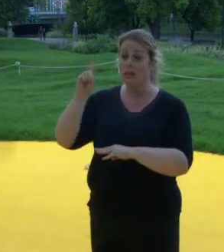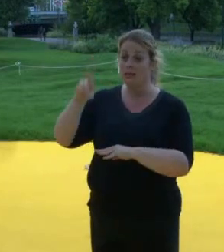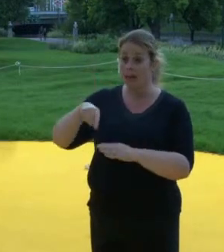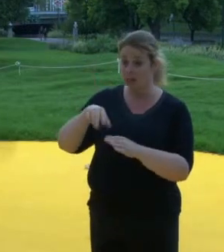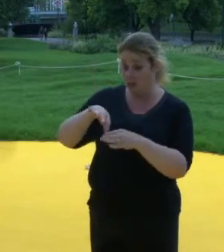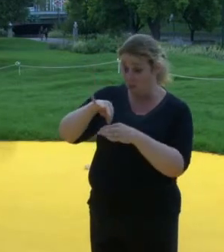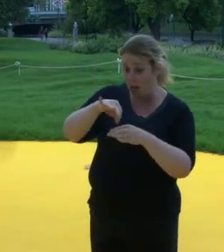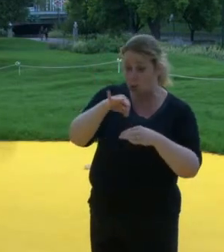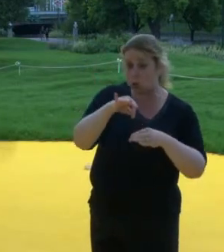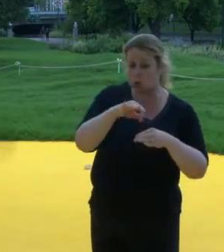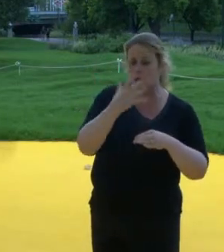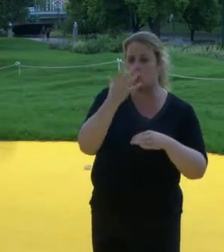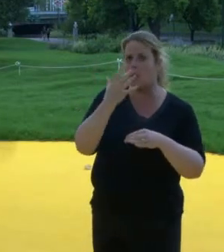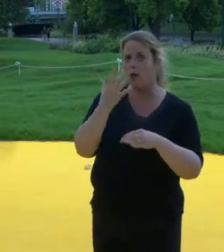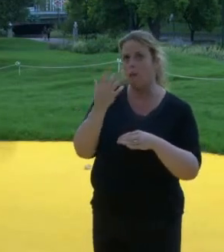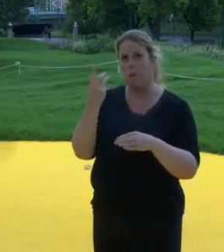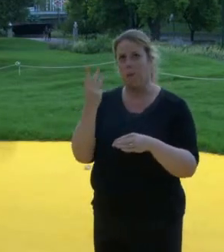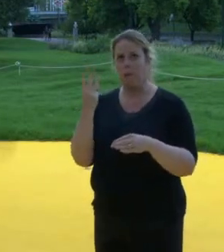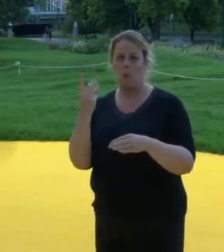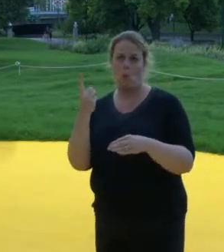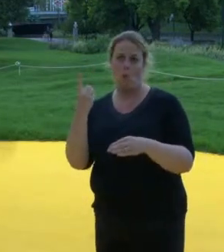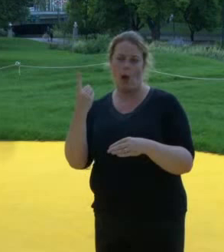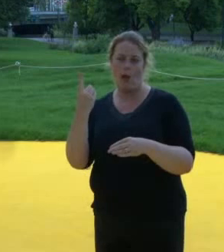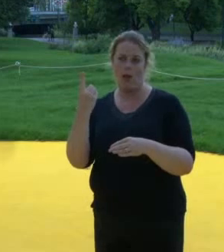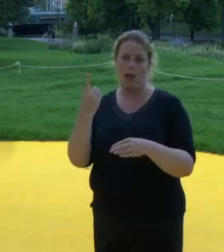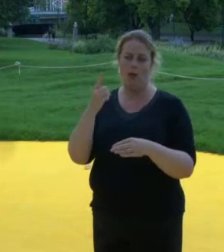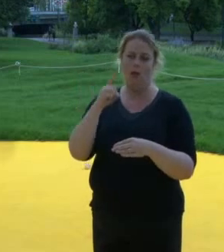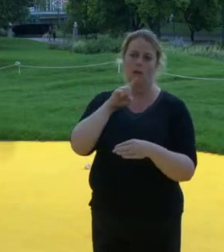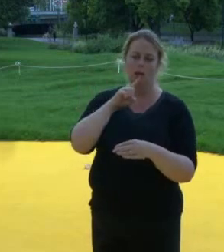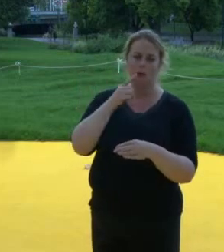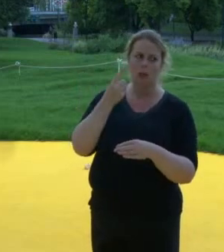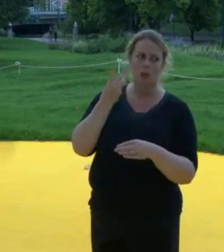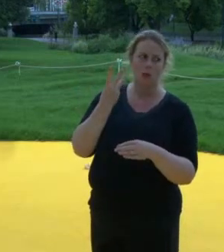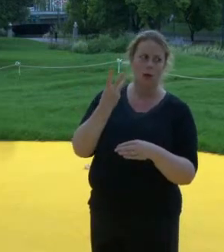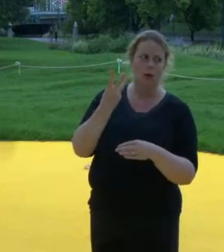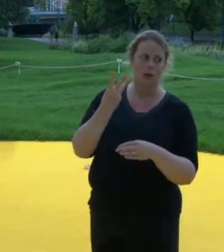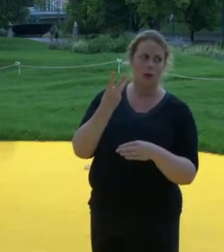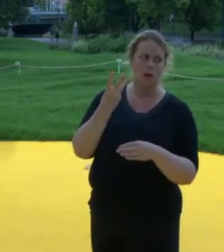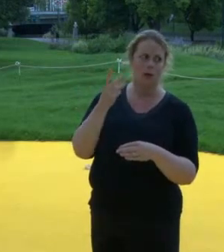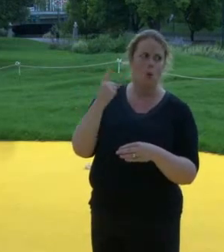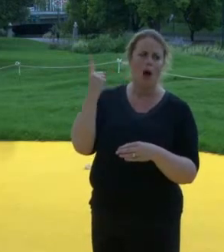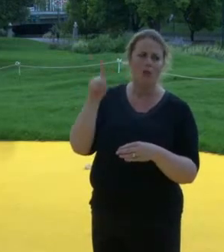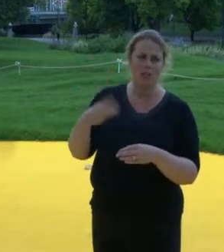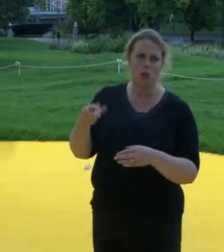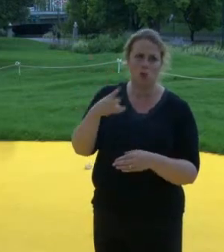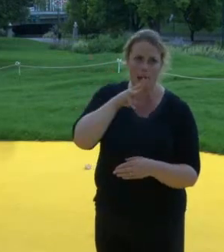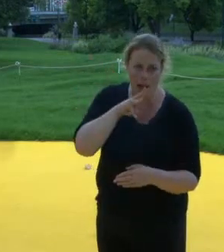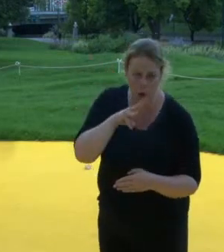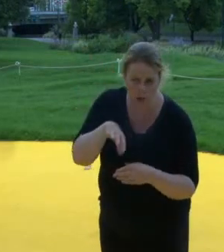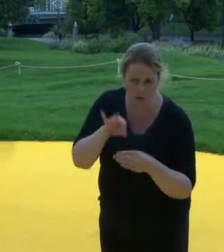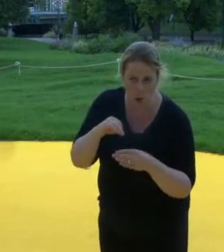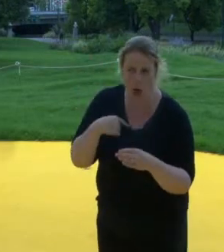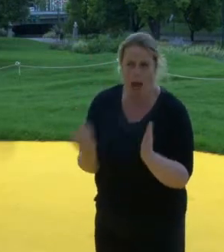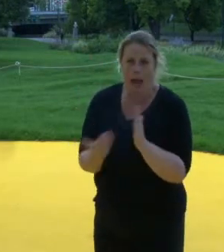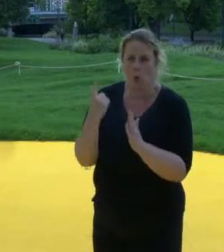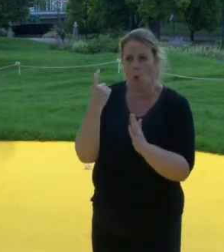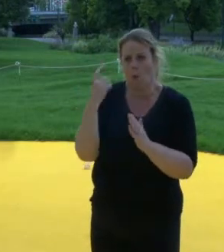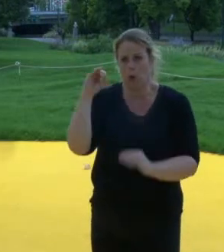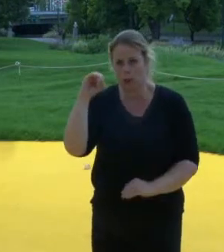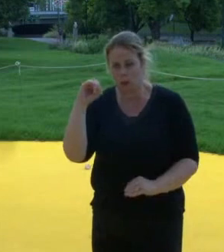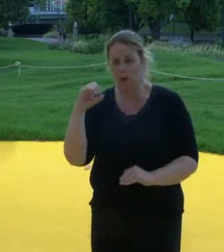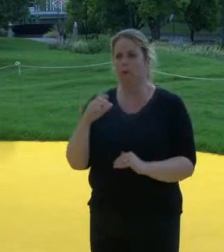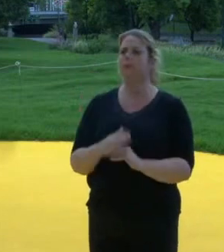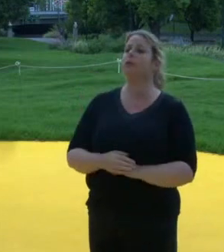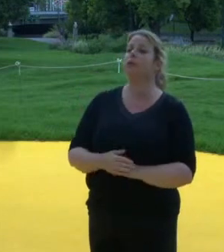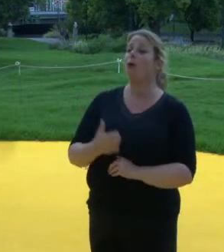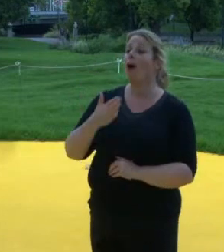votes, or 1,300, but I added a zero, were received this year, and why not? Okay, and I'd like to invite